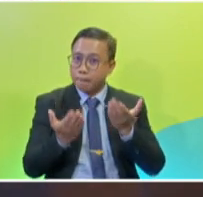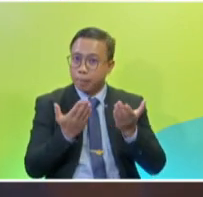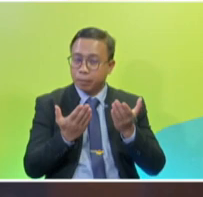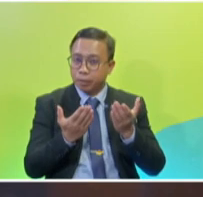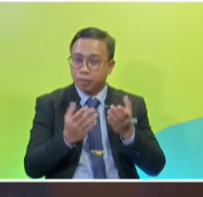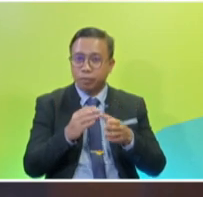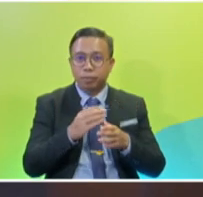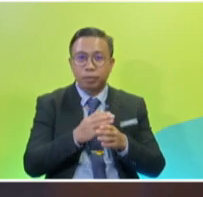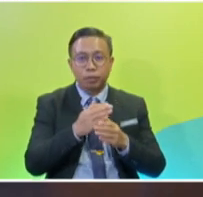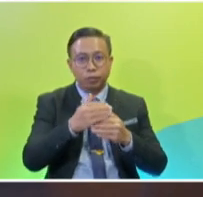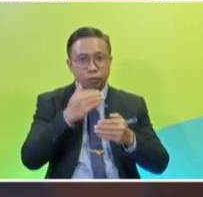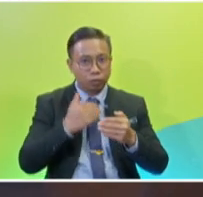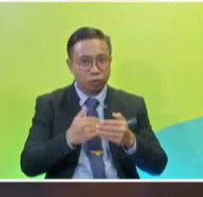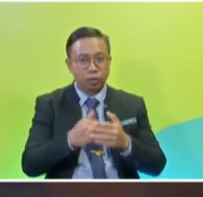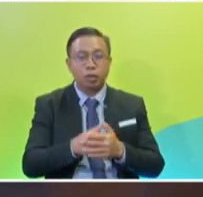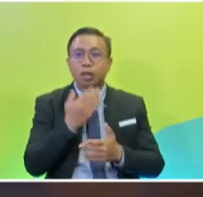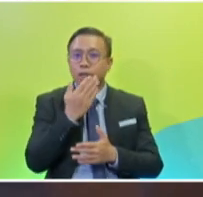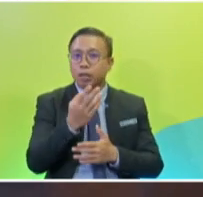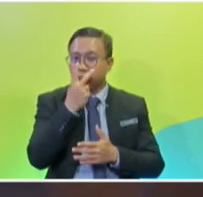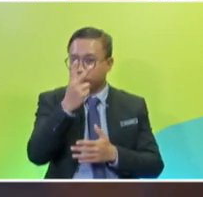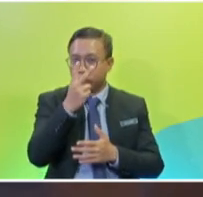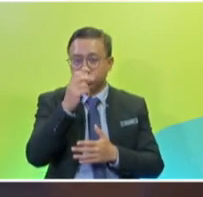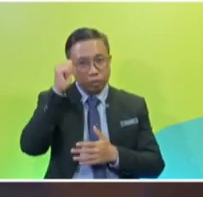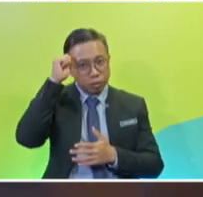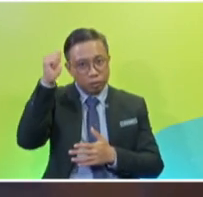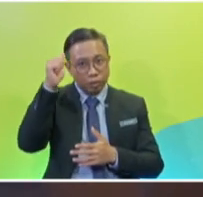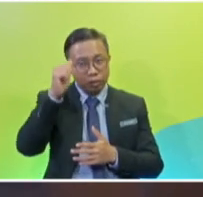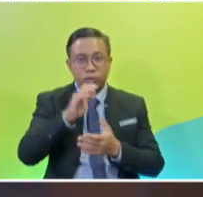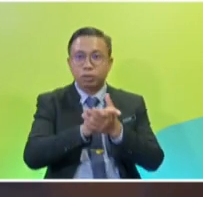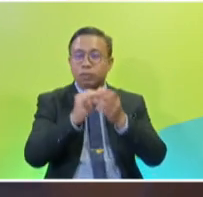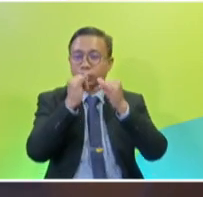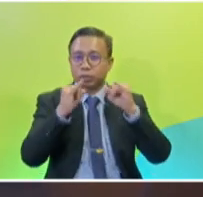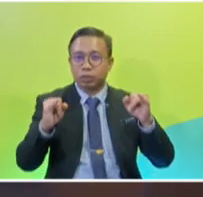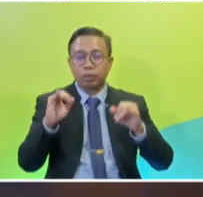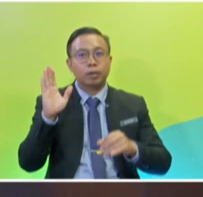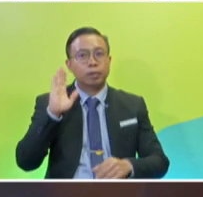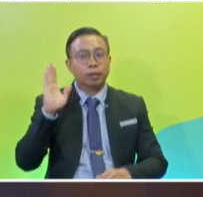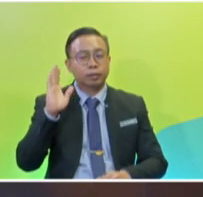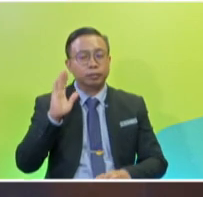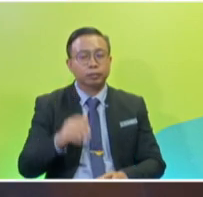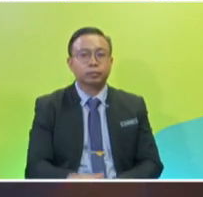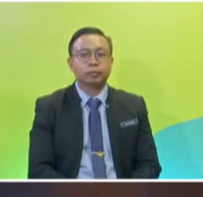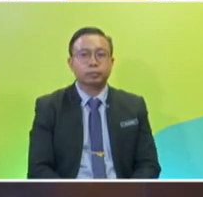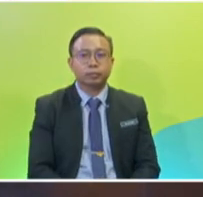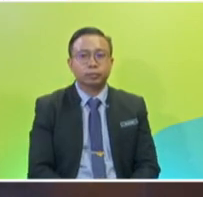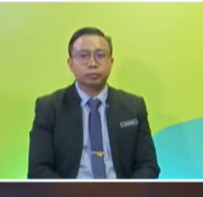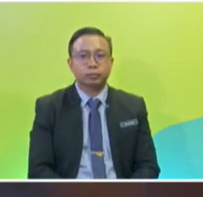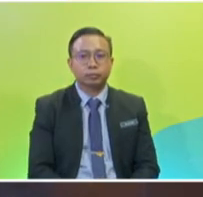performance before we go. So stay tuned and thank you for watching. Assalamualaikum, salam sejahtera. Bye-bye. Come, let me